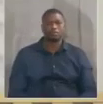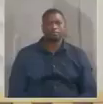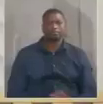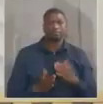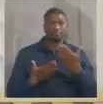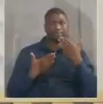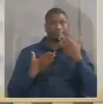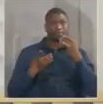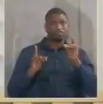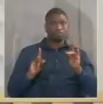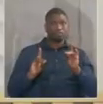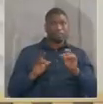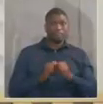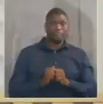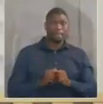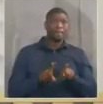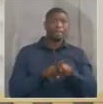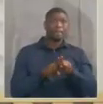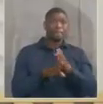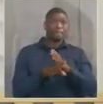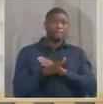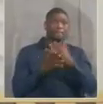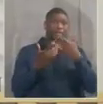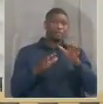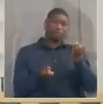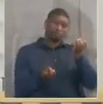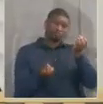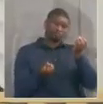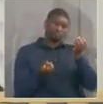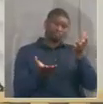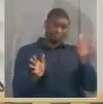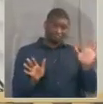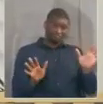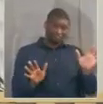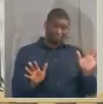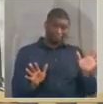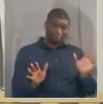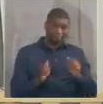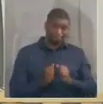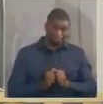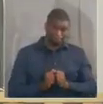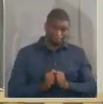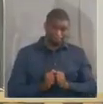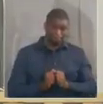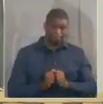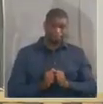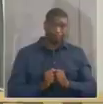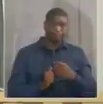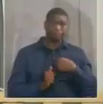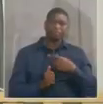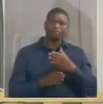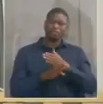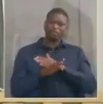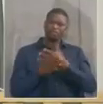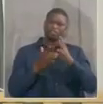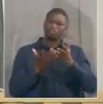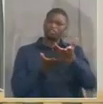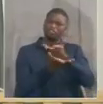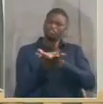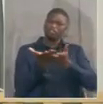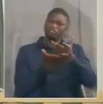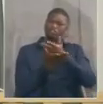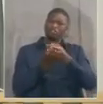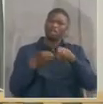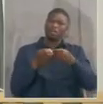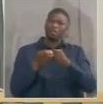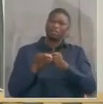Thank you, Chair. As I've indicated briefly when I'm discussing this